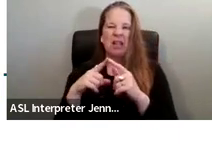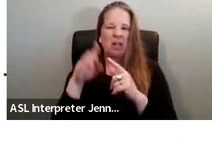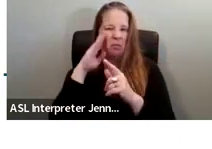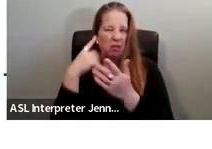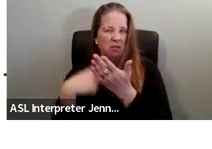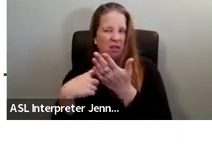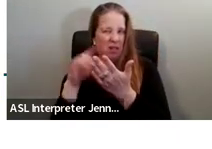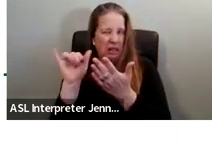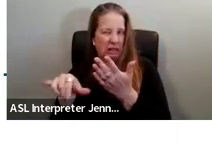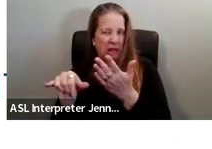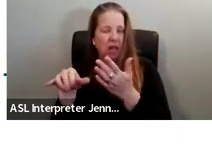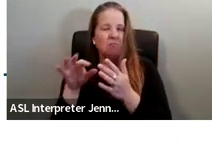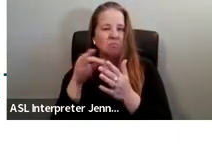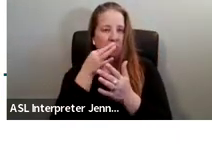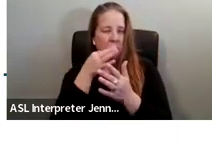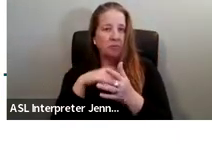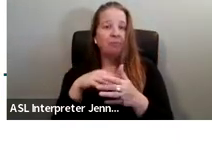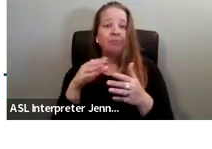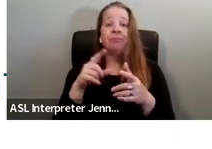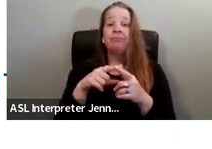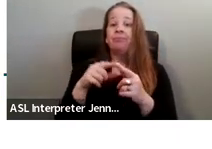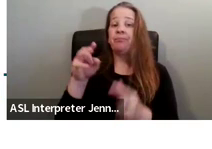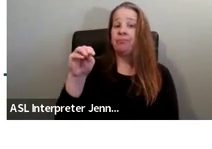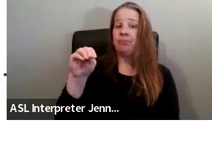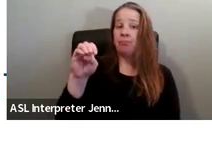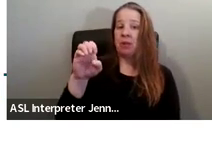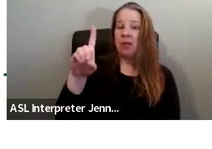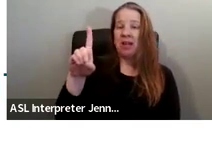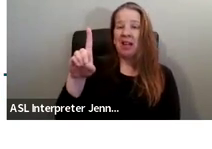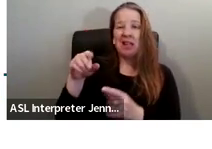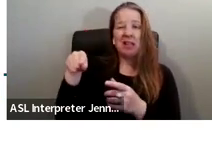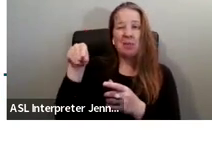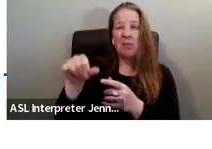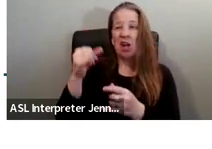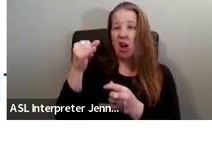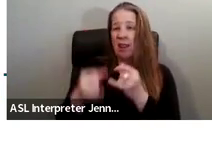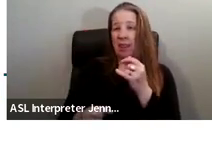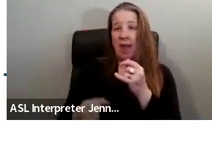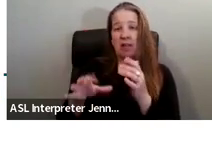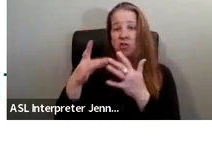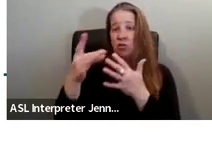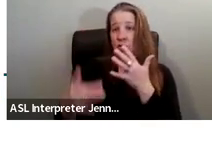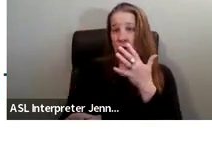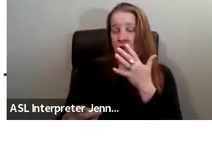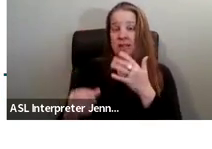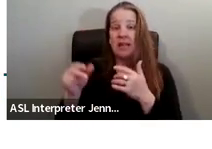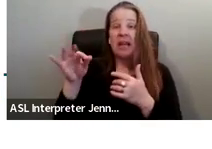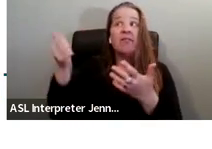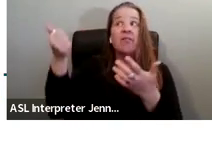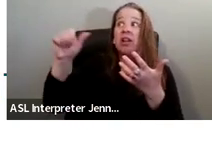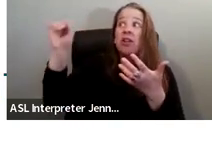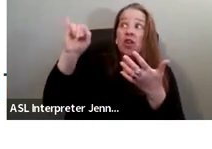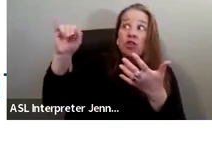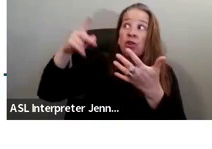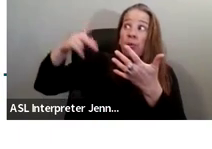those, okay, in a little bit. And Medicaid is the payer of last resort, almost always. If another insurer or